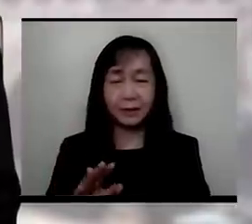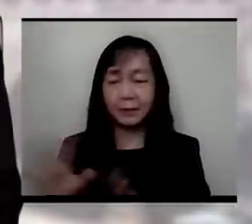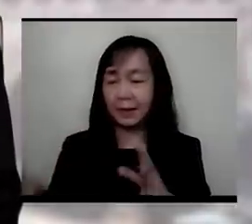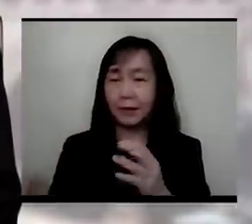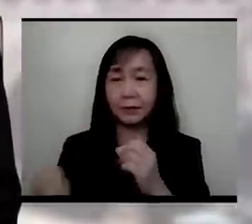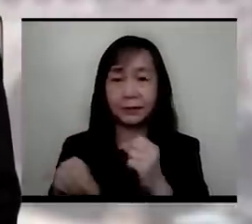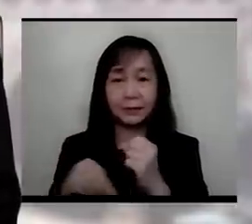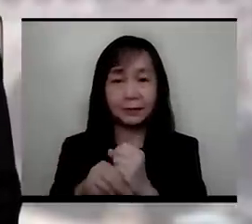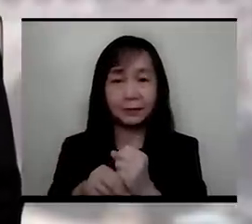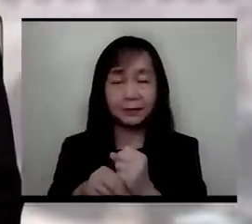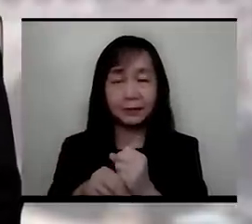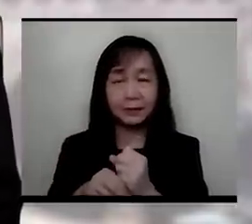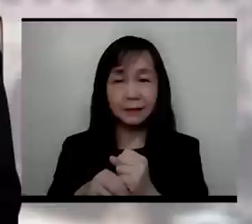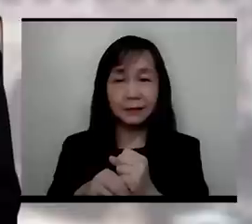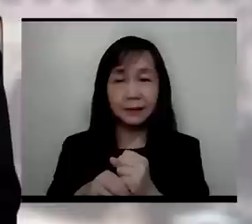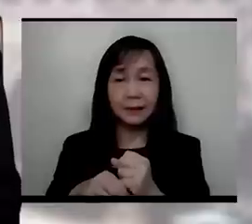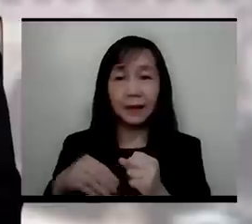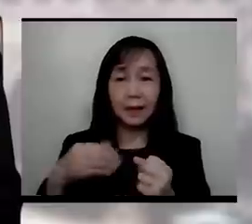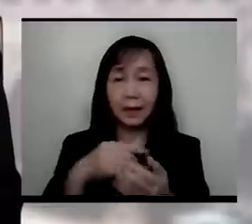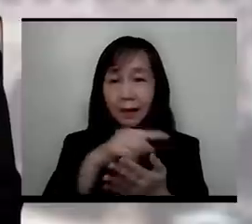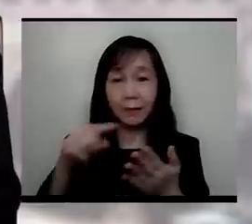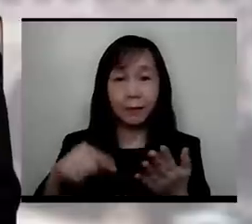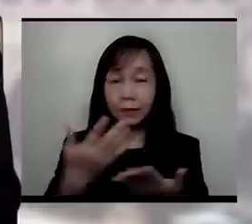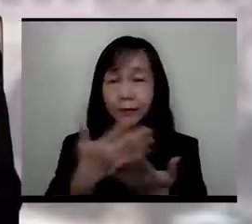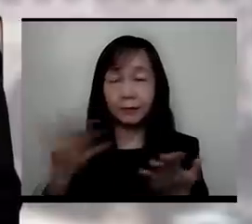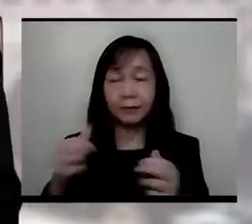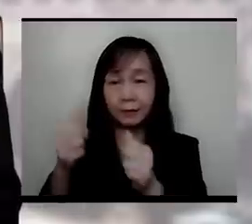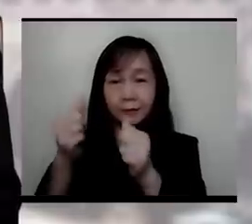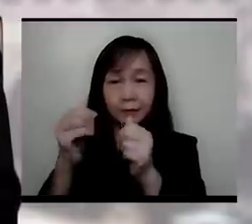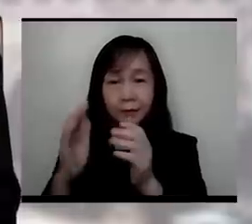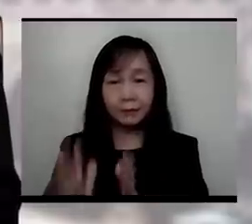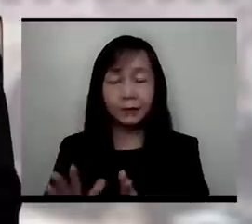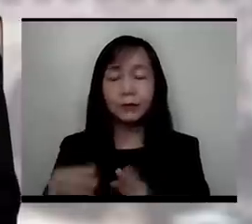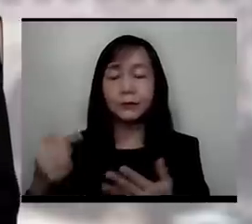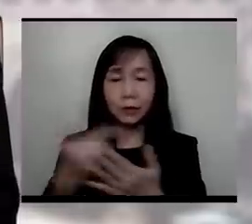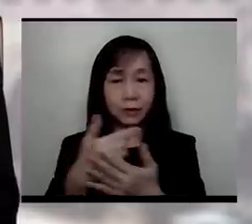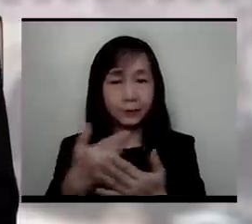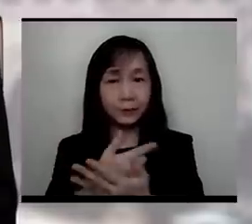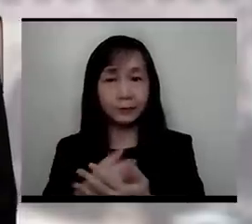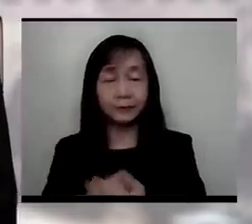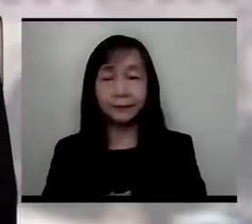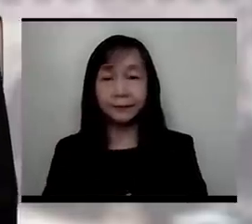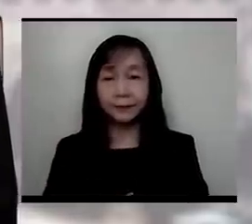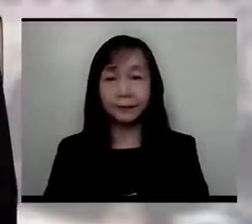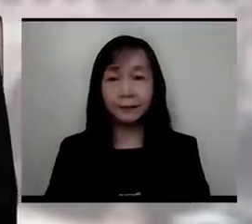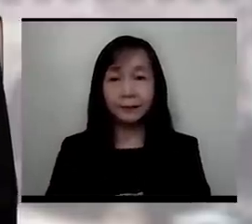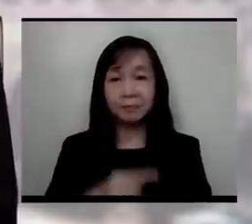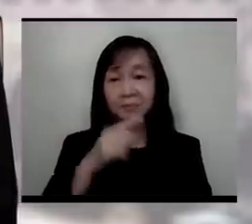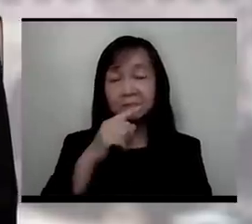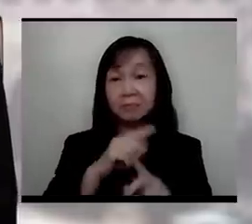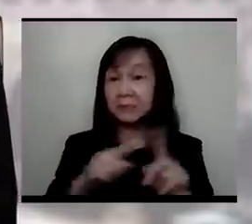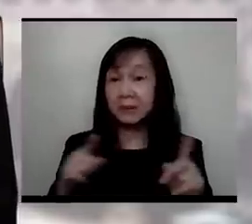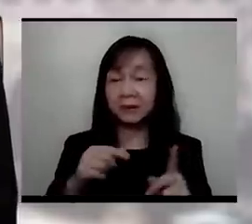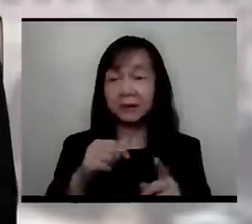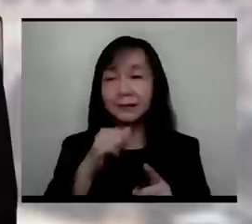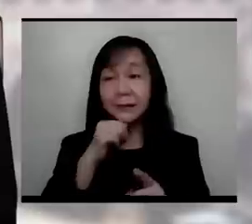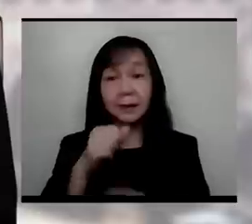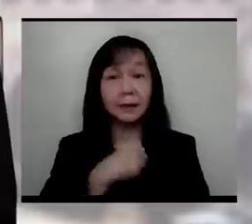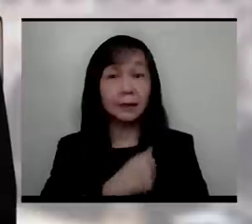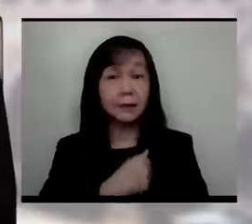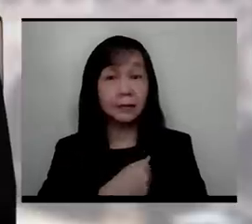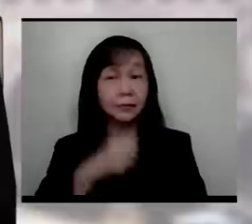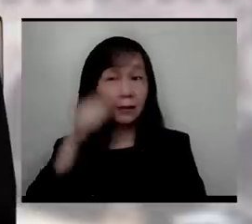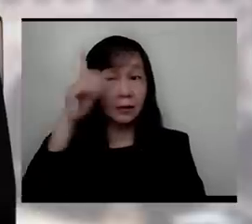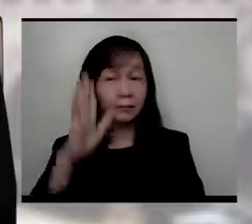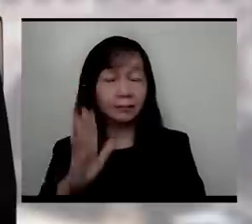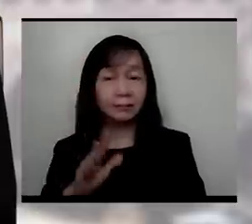be counted Among the followers of the gospel But that was not the attitude